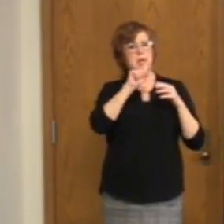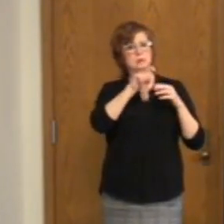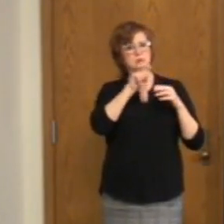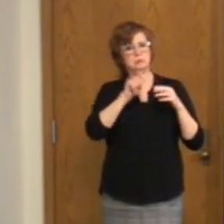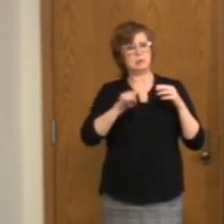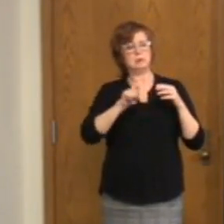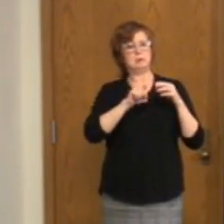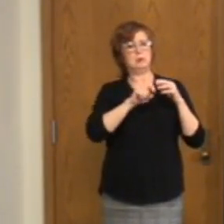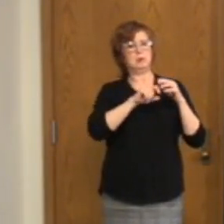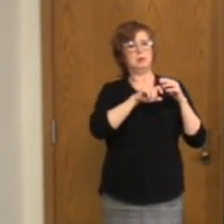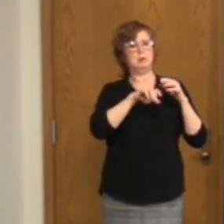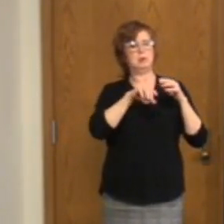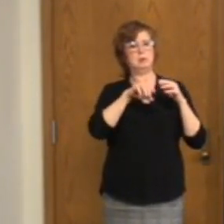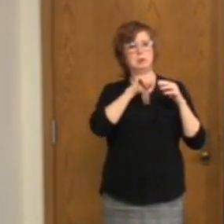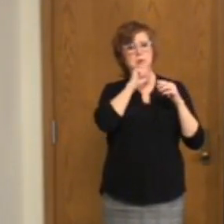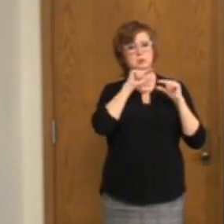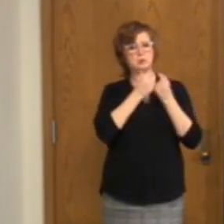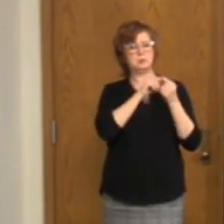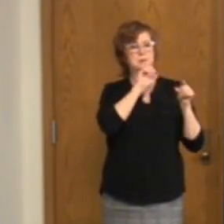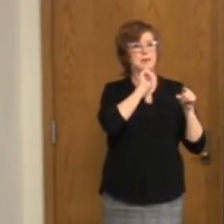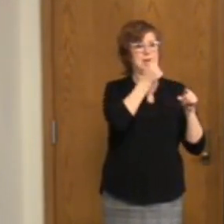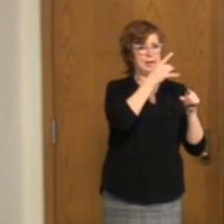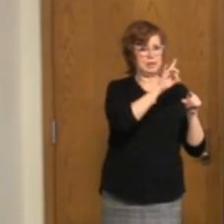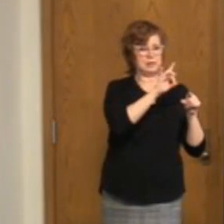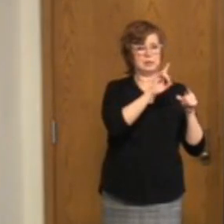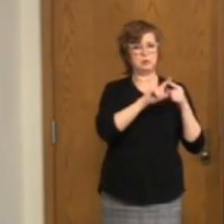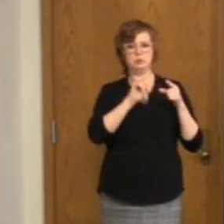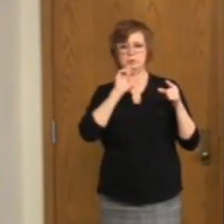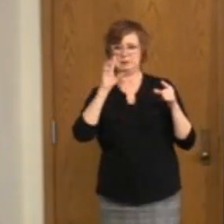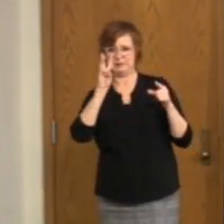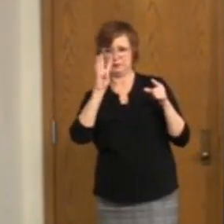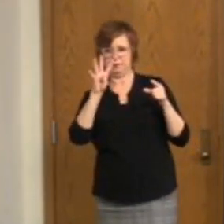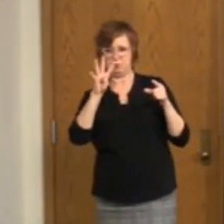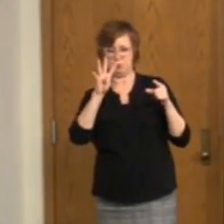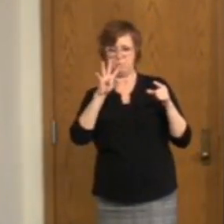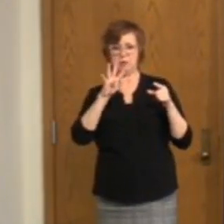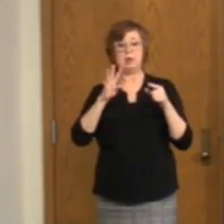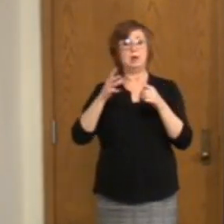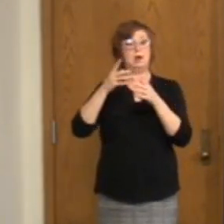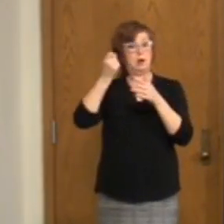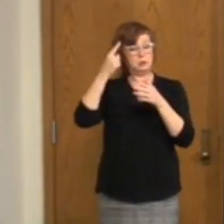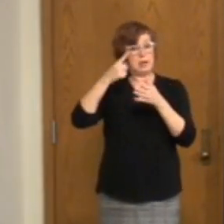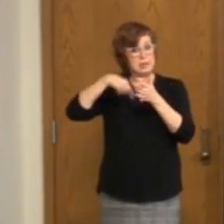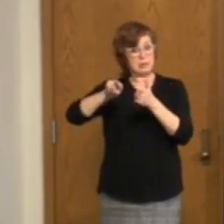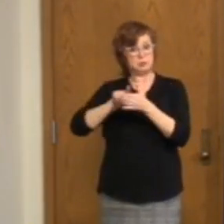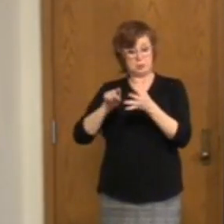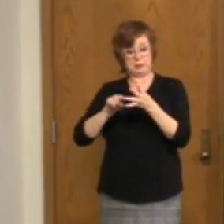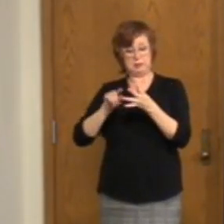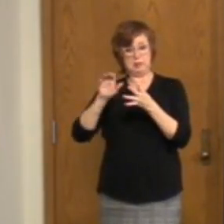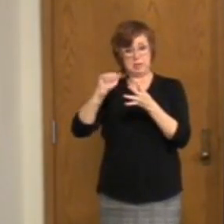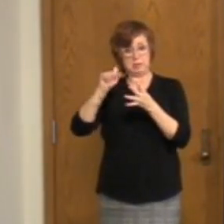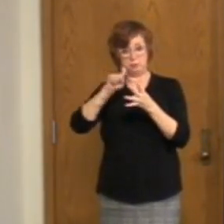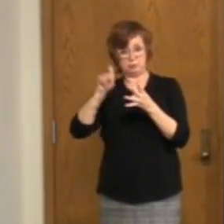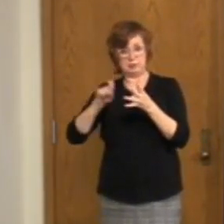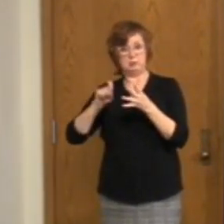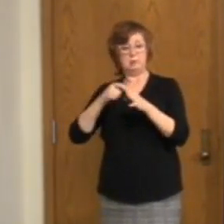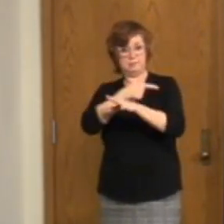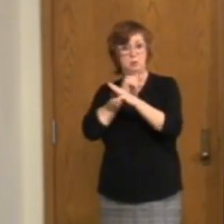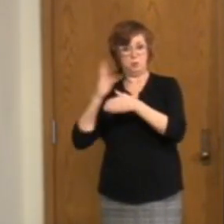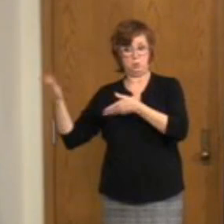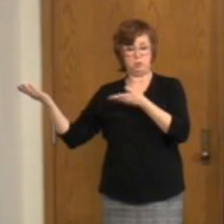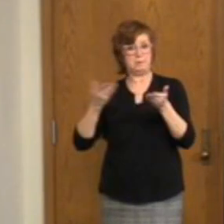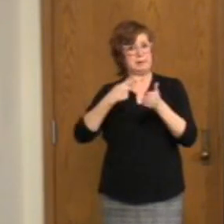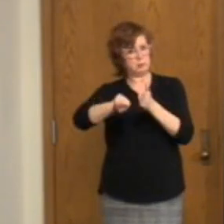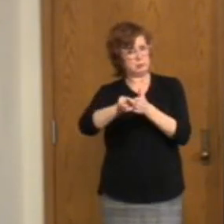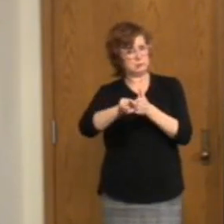a small amount, about 15,000 doses next week. So already working to incorporate that into our vaccination program, and